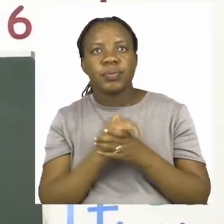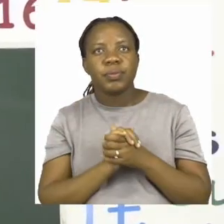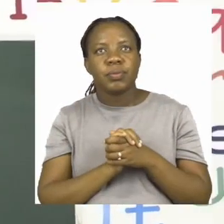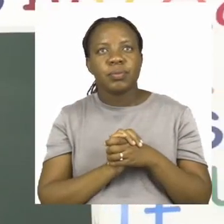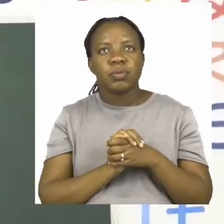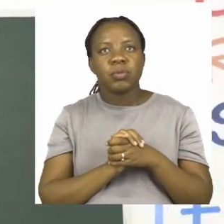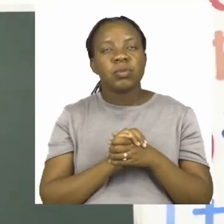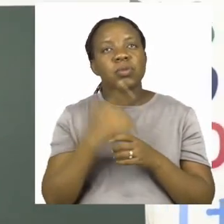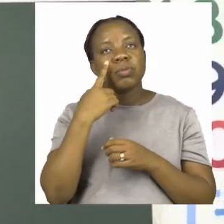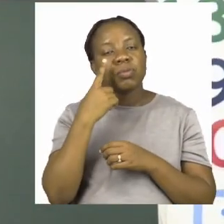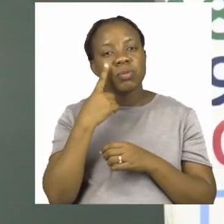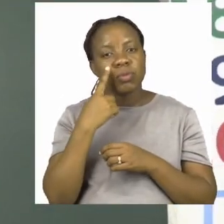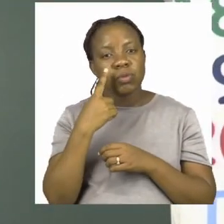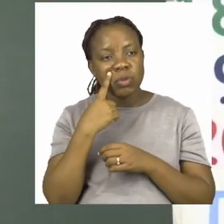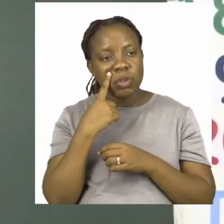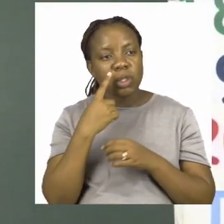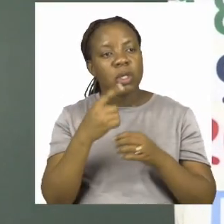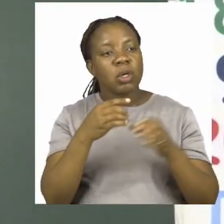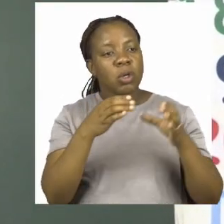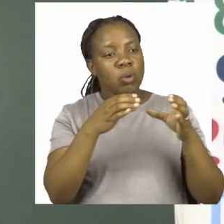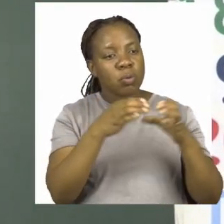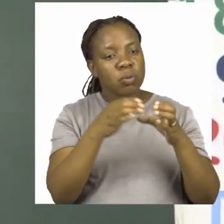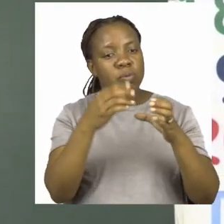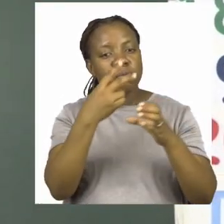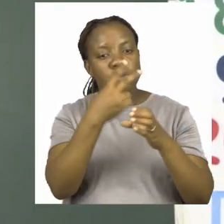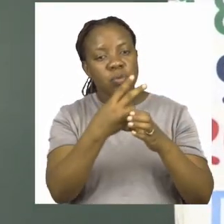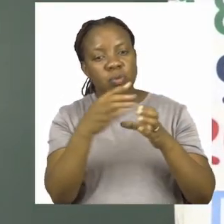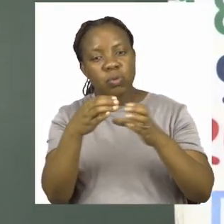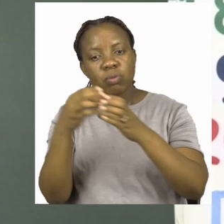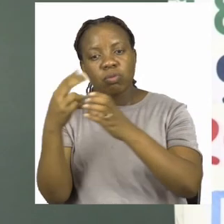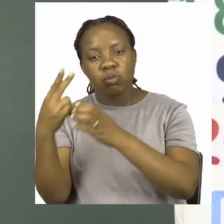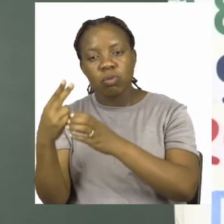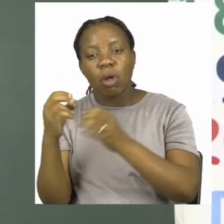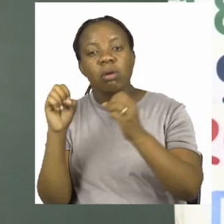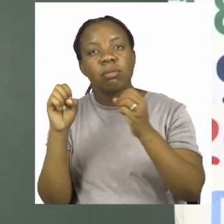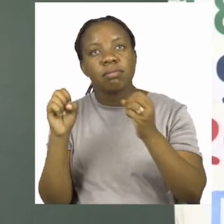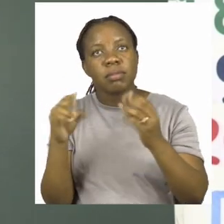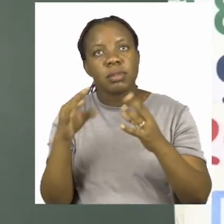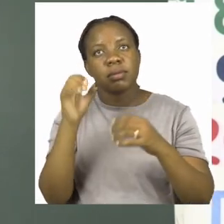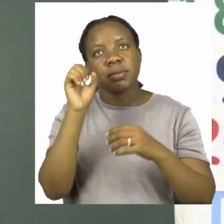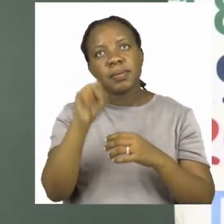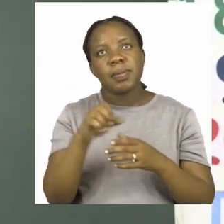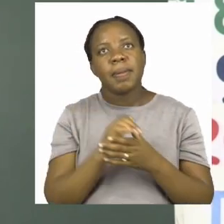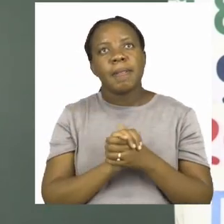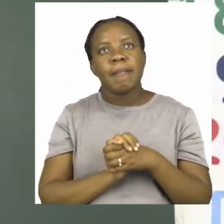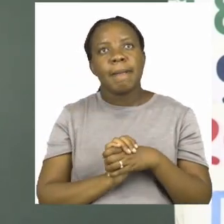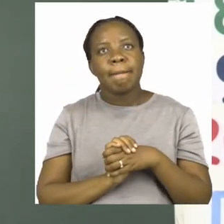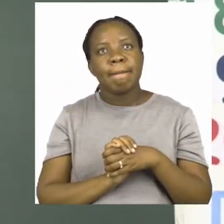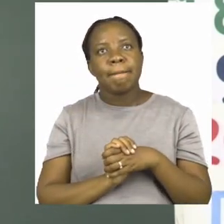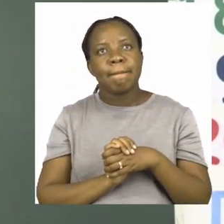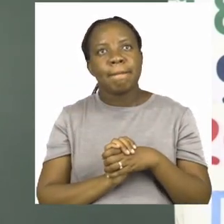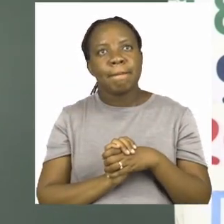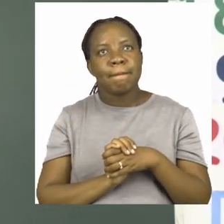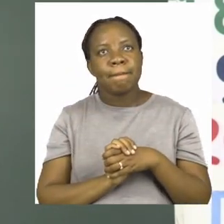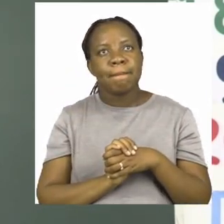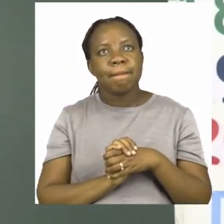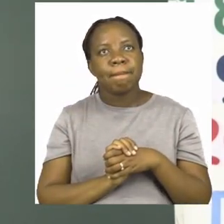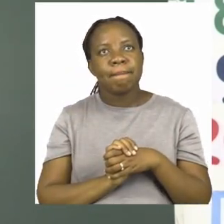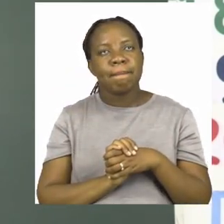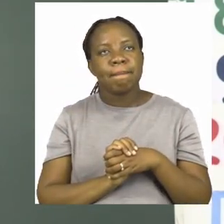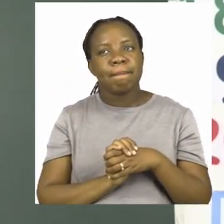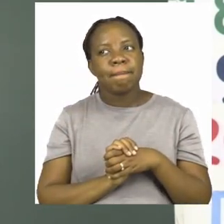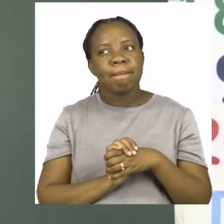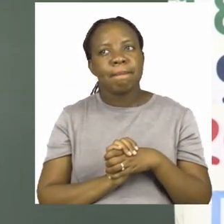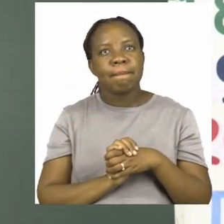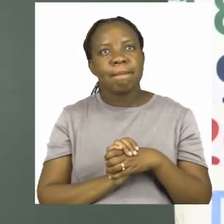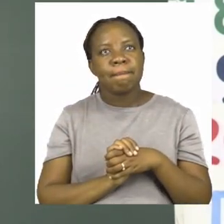of 2 we can make of all these markers? All right, let's do it. So what you